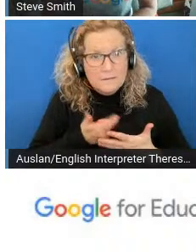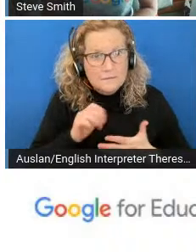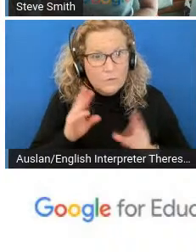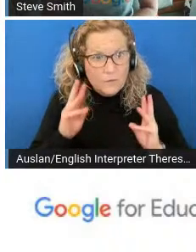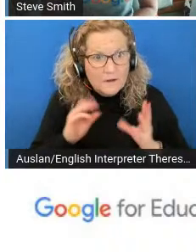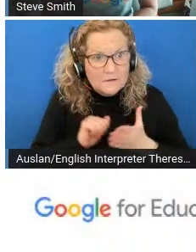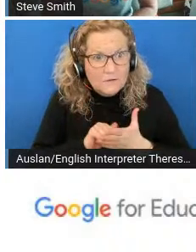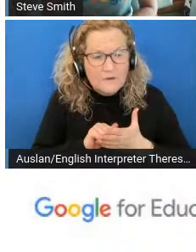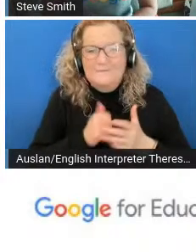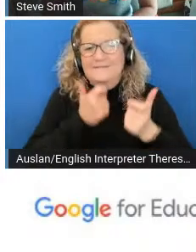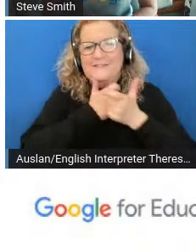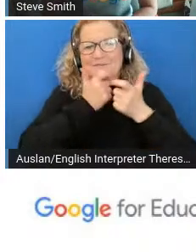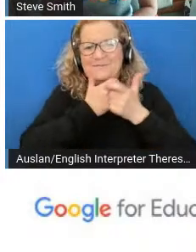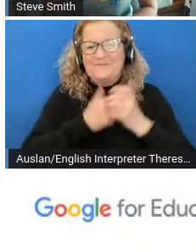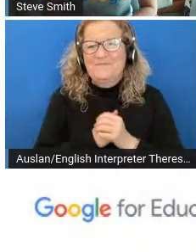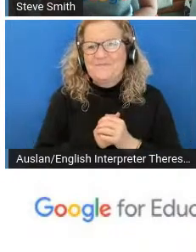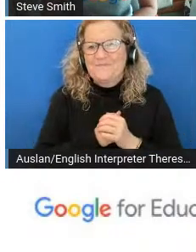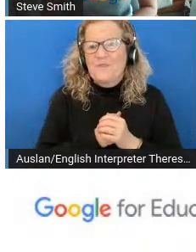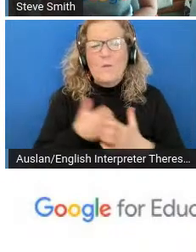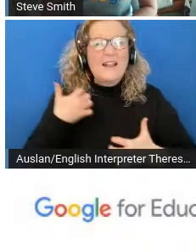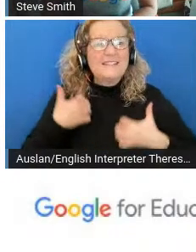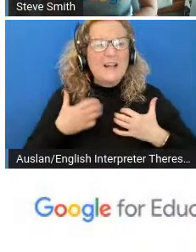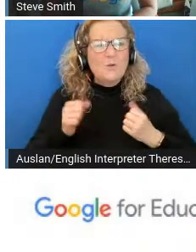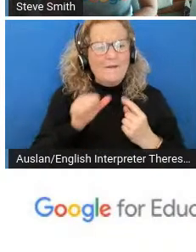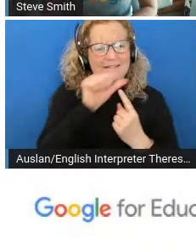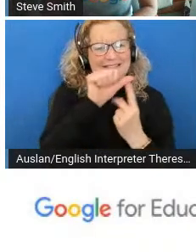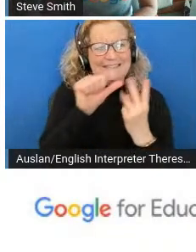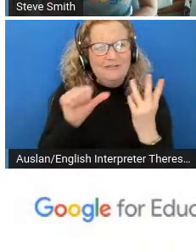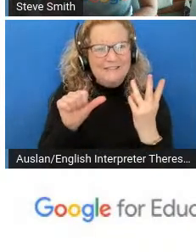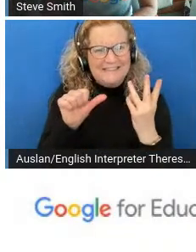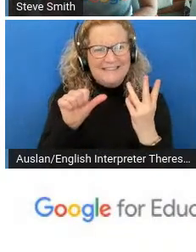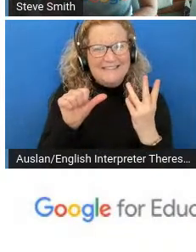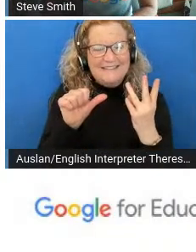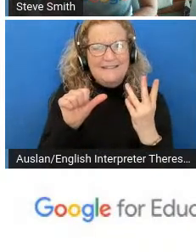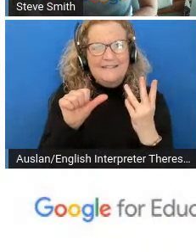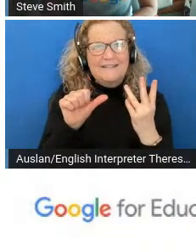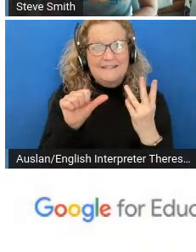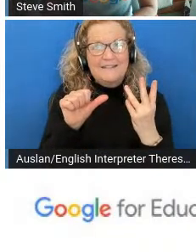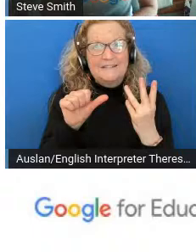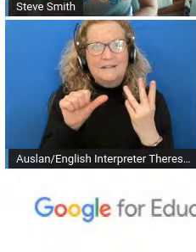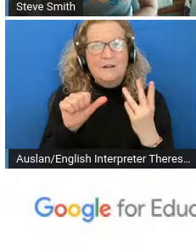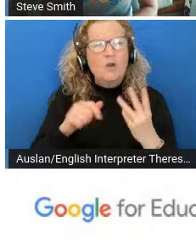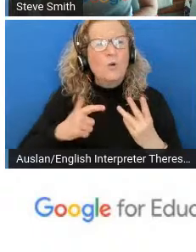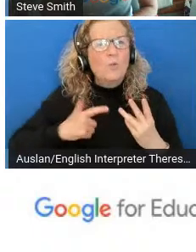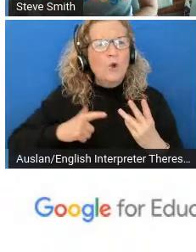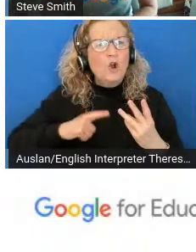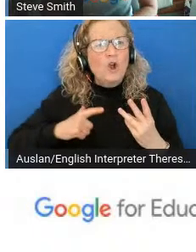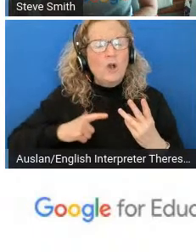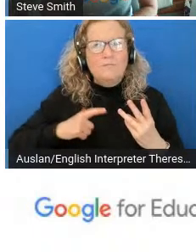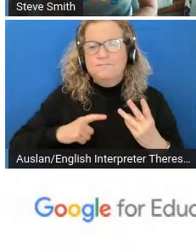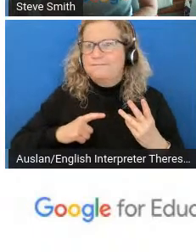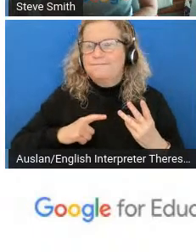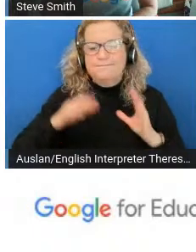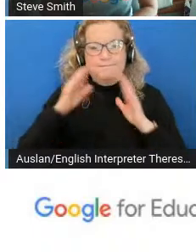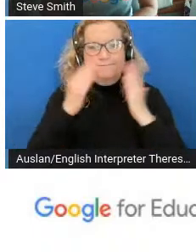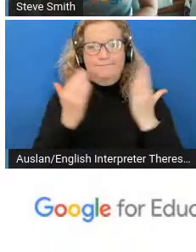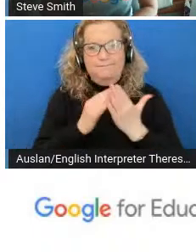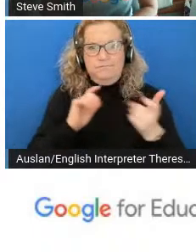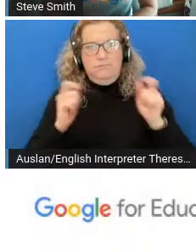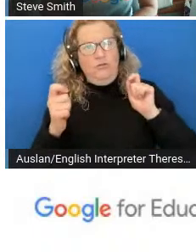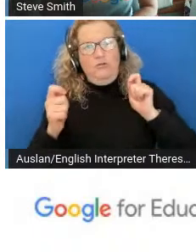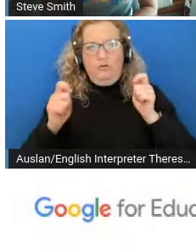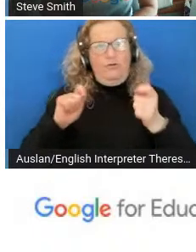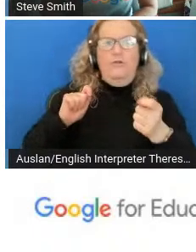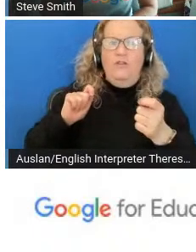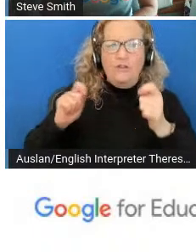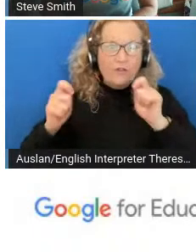to have this series. We know that obviously we are in a time of incredible flux and change, and you know